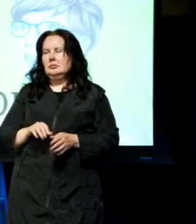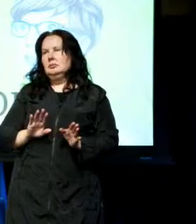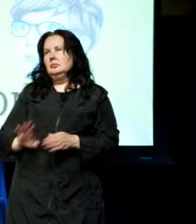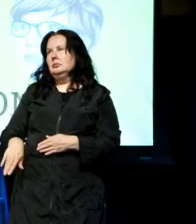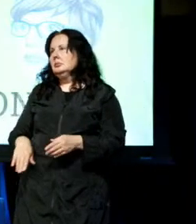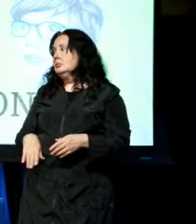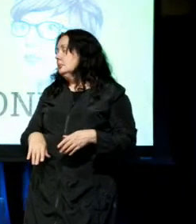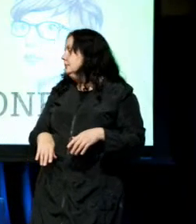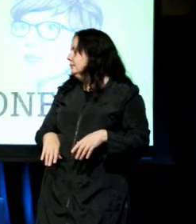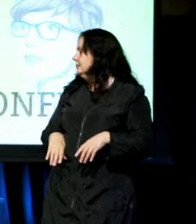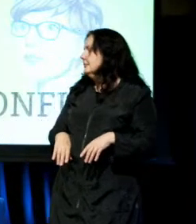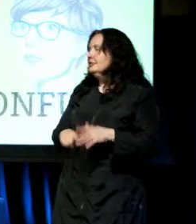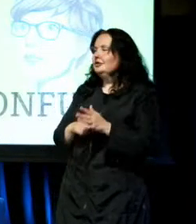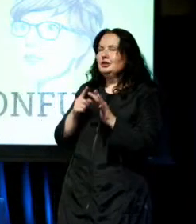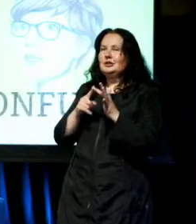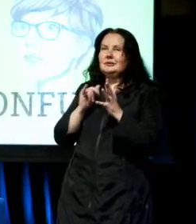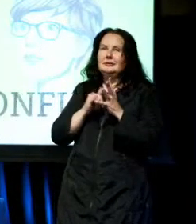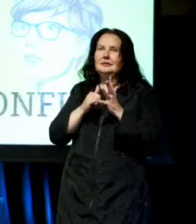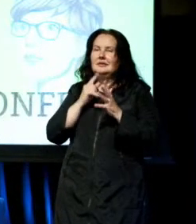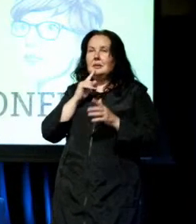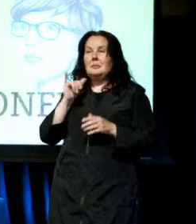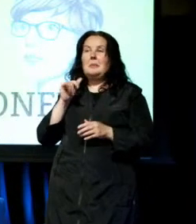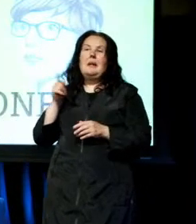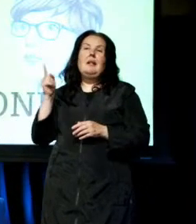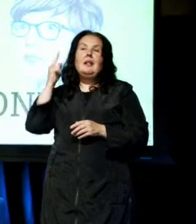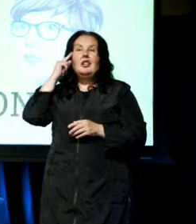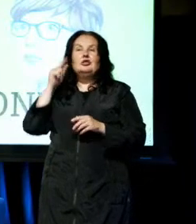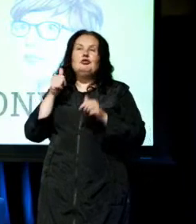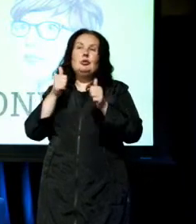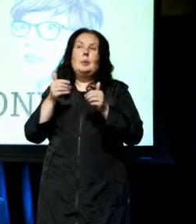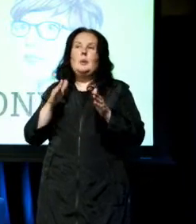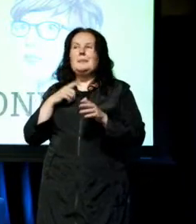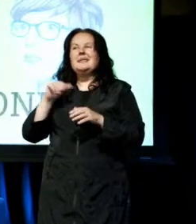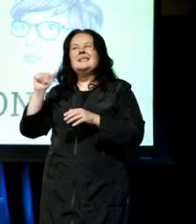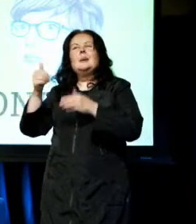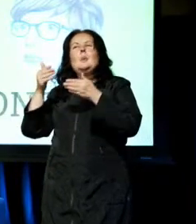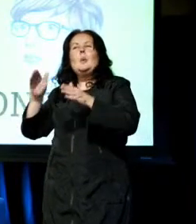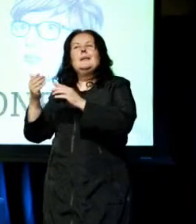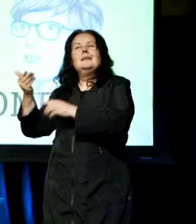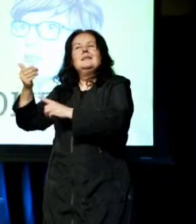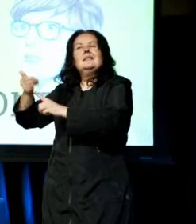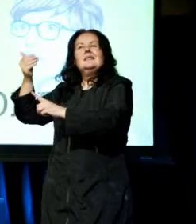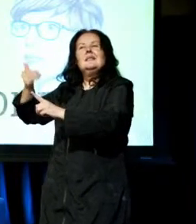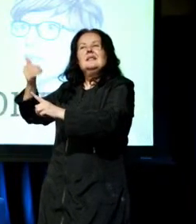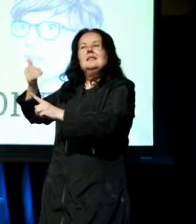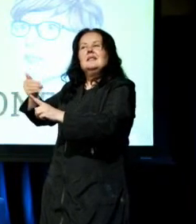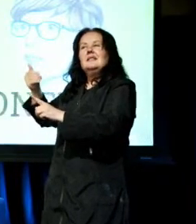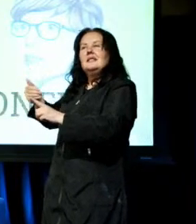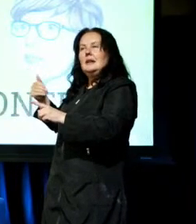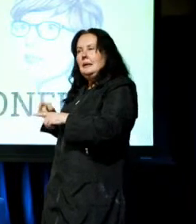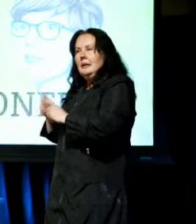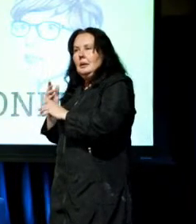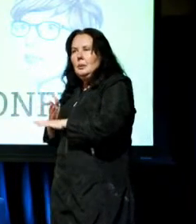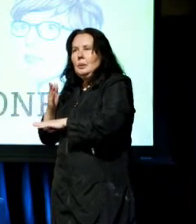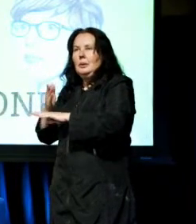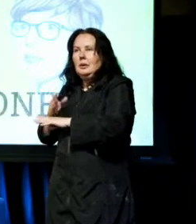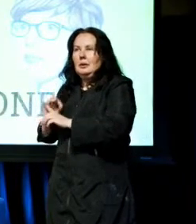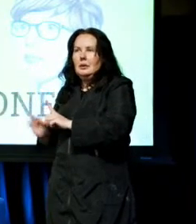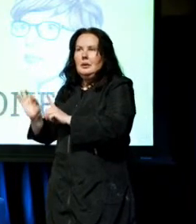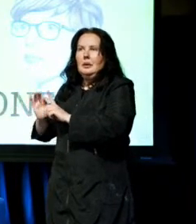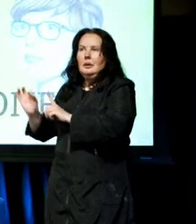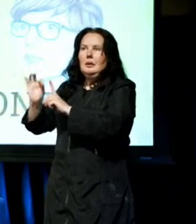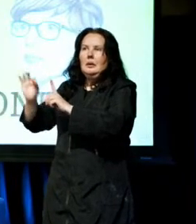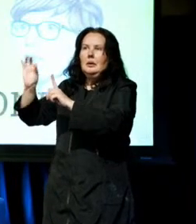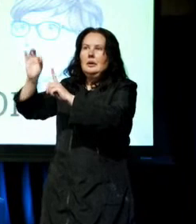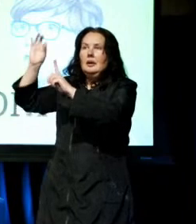They probably all think that's a great way to do it because that's the way they did it too. Exactly. Like I did the hard yards coming up But the